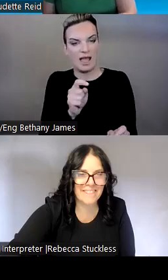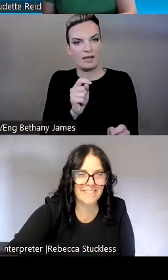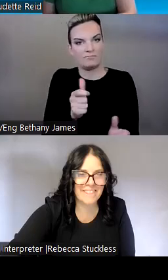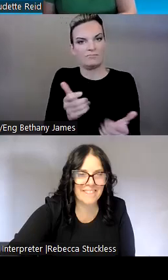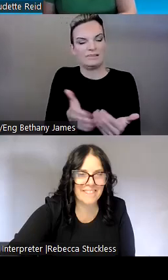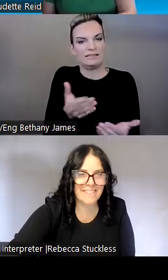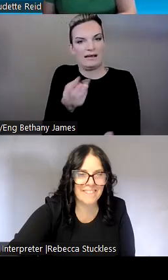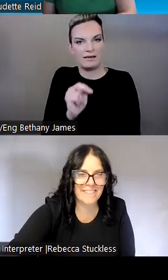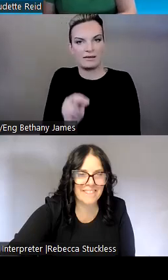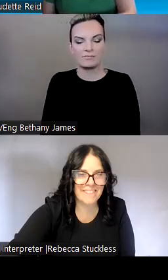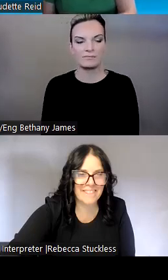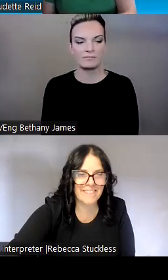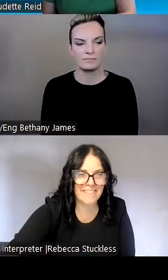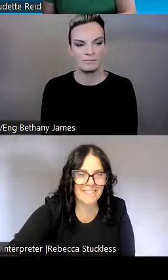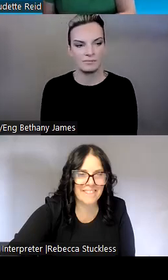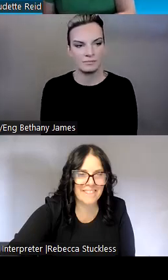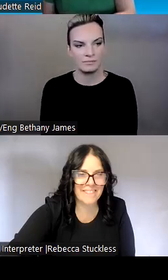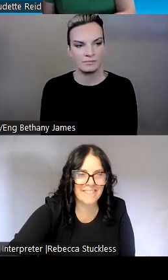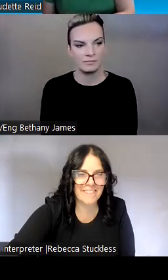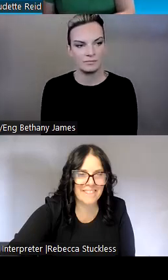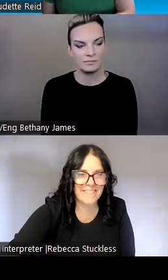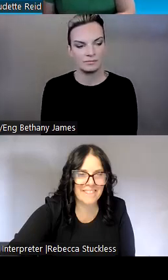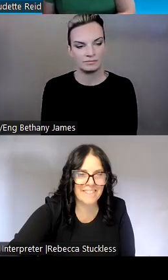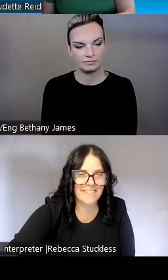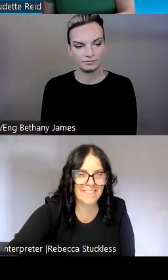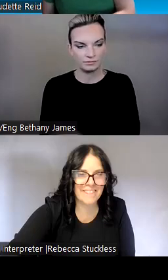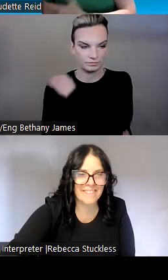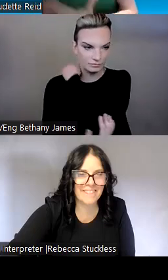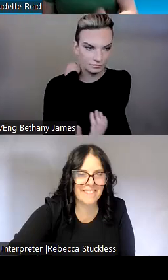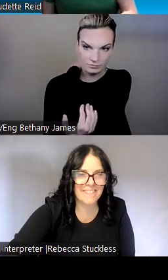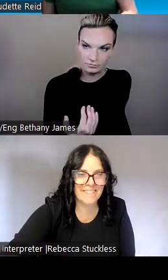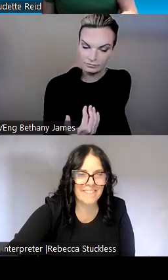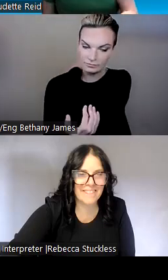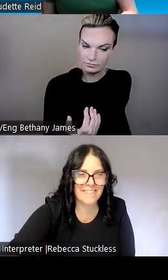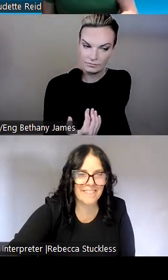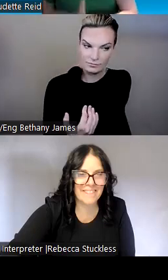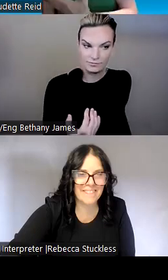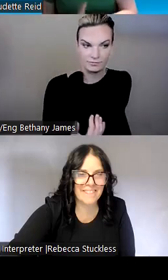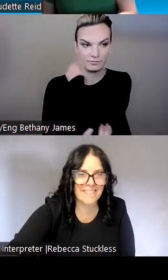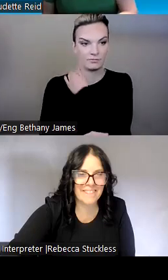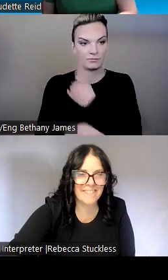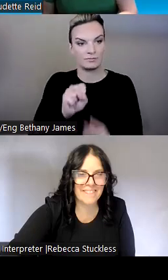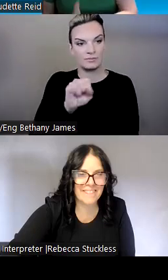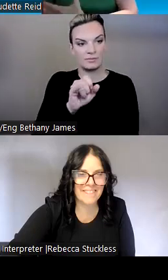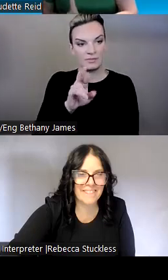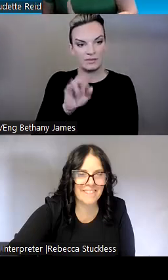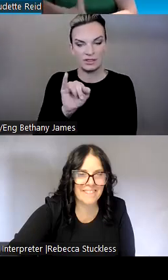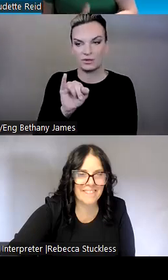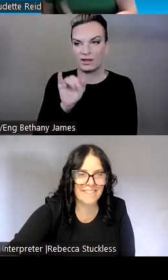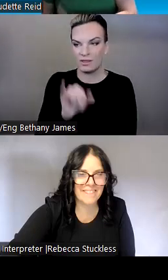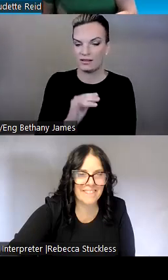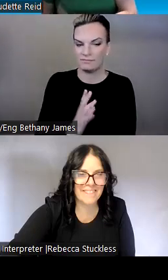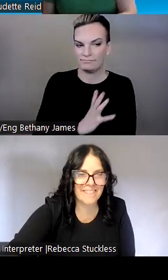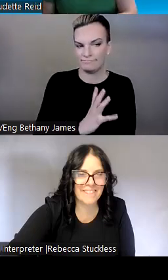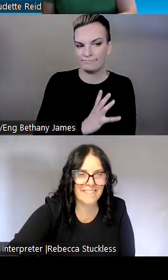really helpful. Now, Siri is something that the program is something that most